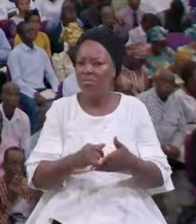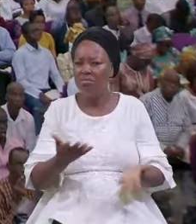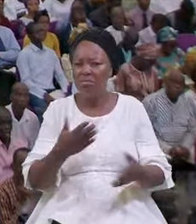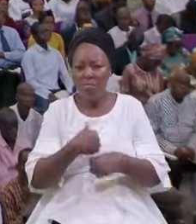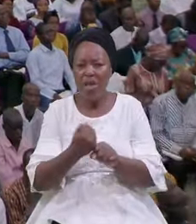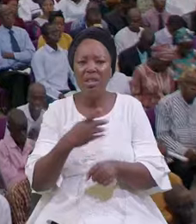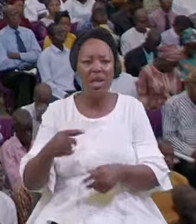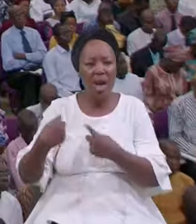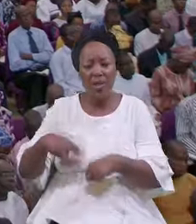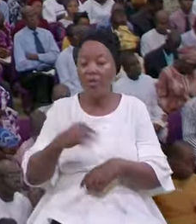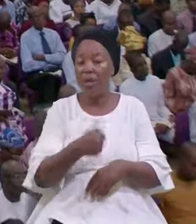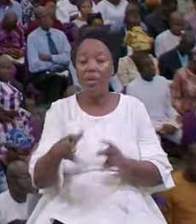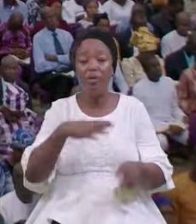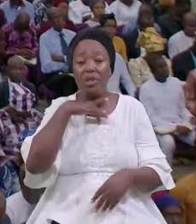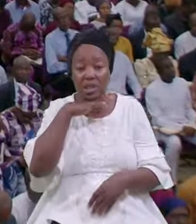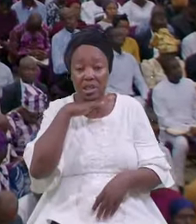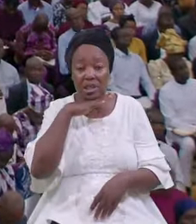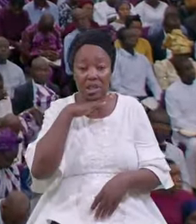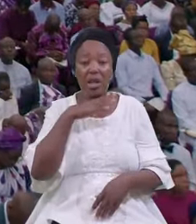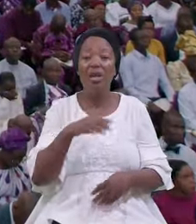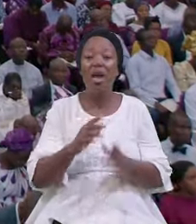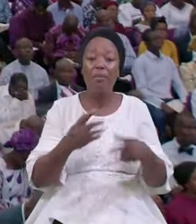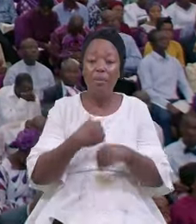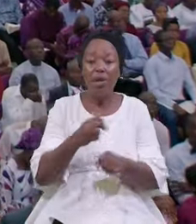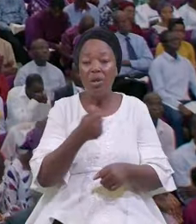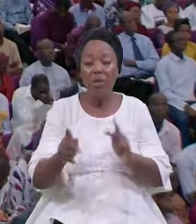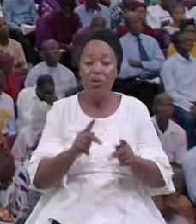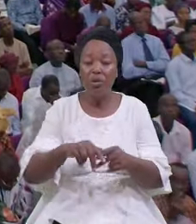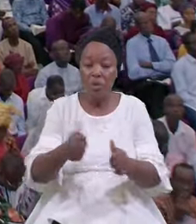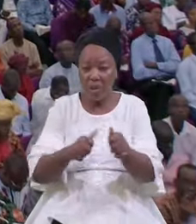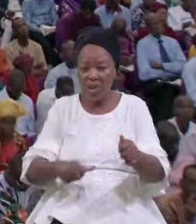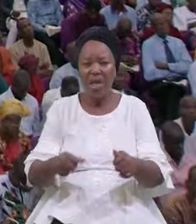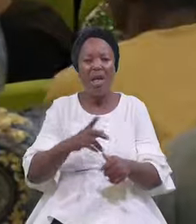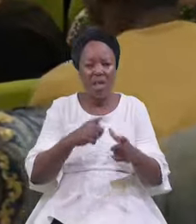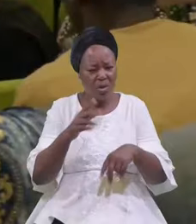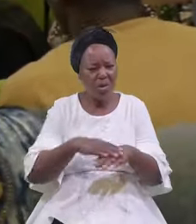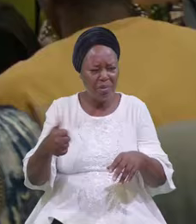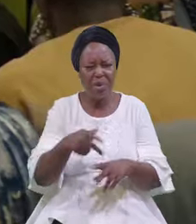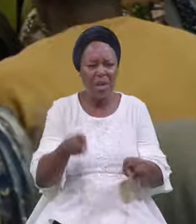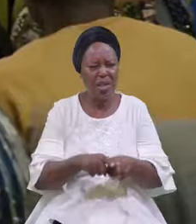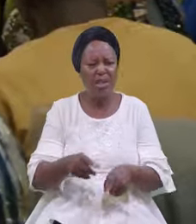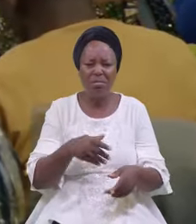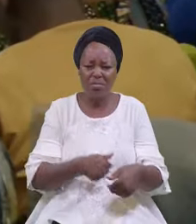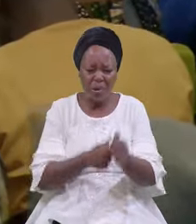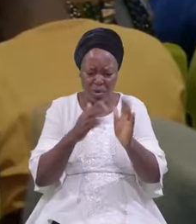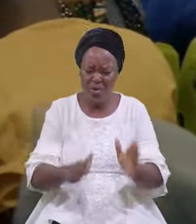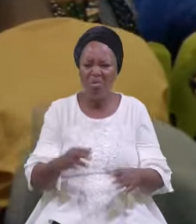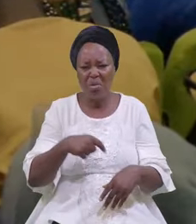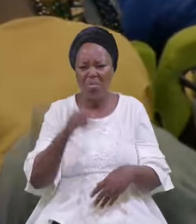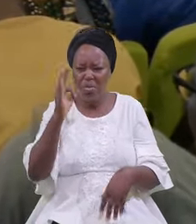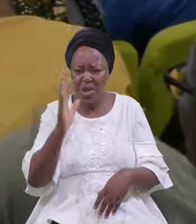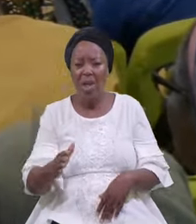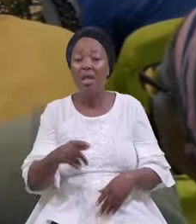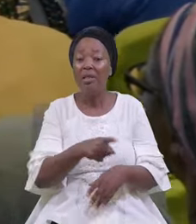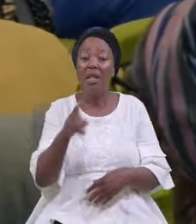that corrupts, the standing of other people, they may say they are ministers, they may say they are apostles, they are